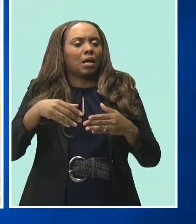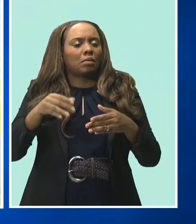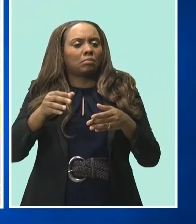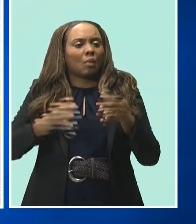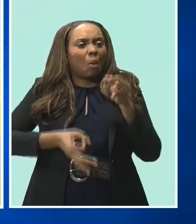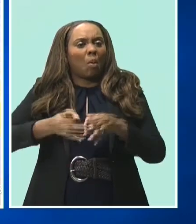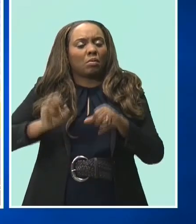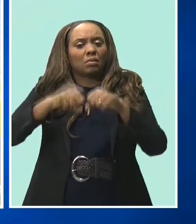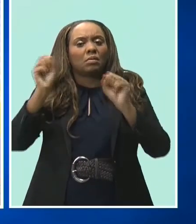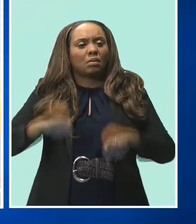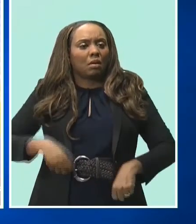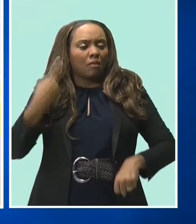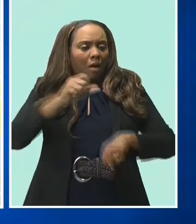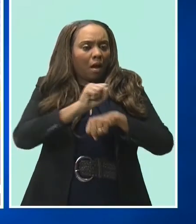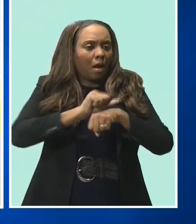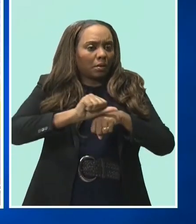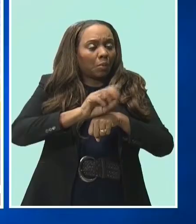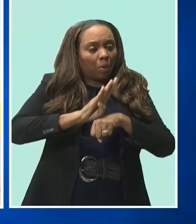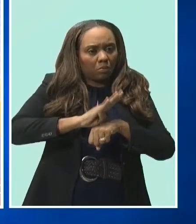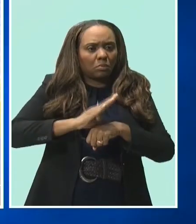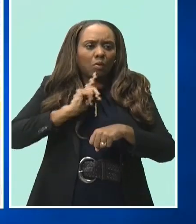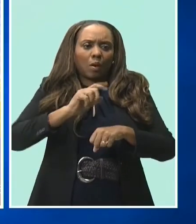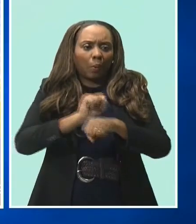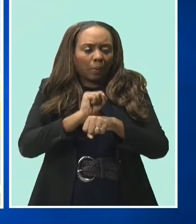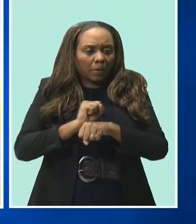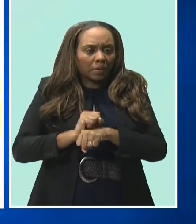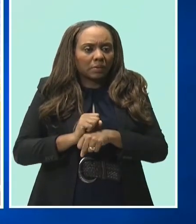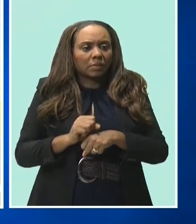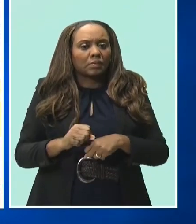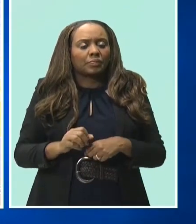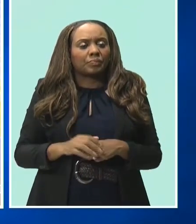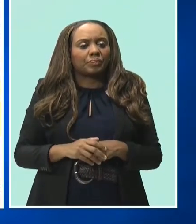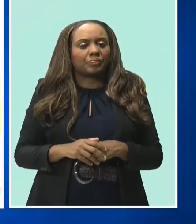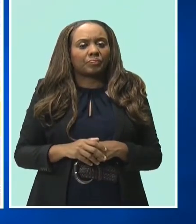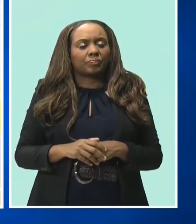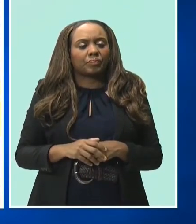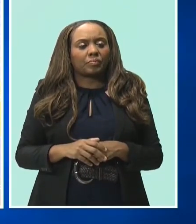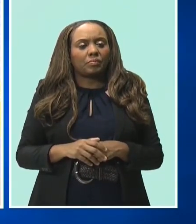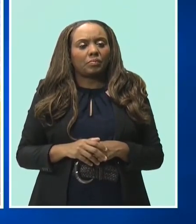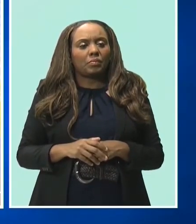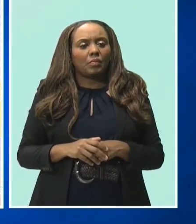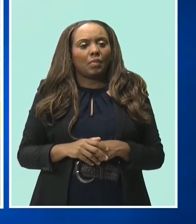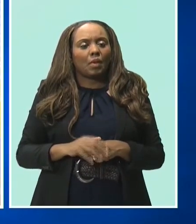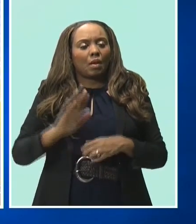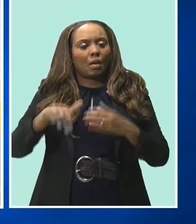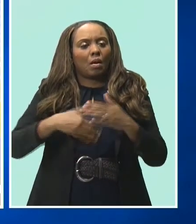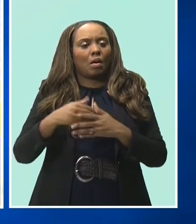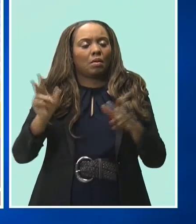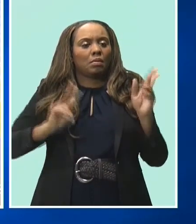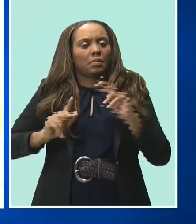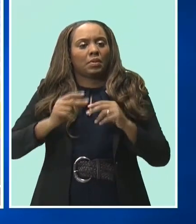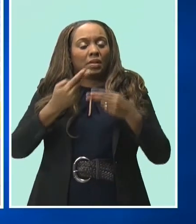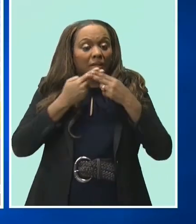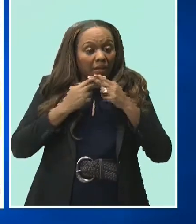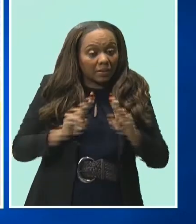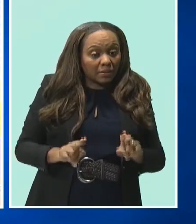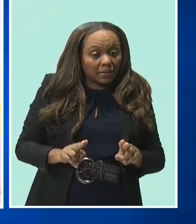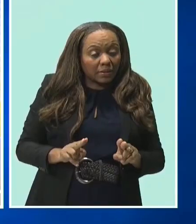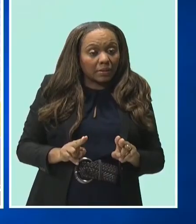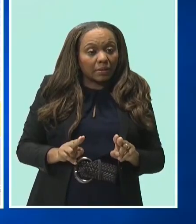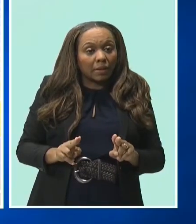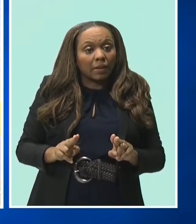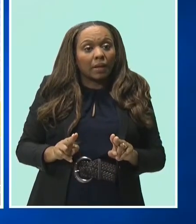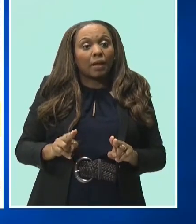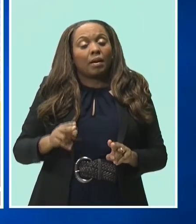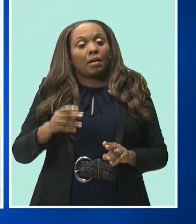operates in Antigua and Barbuda. And for us, under that system, all people are considered innocent until such time as proven guilty by a